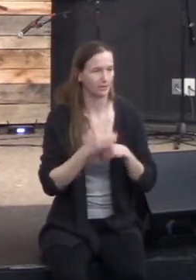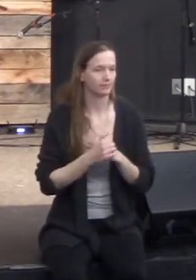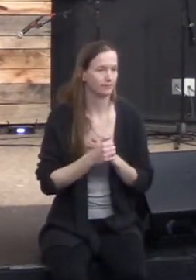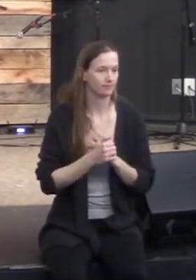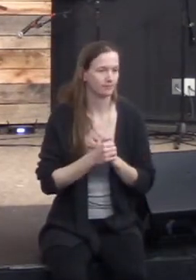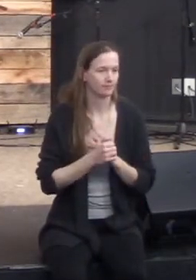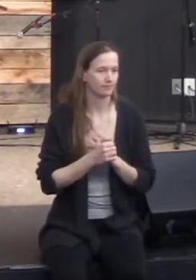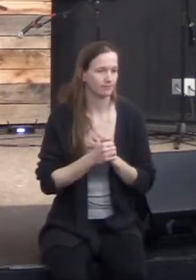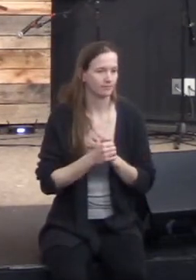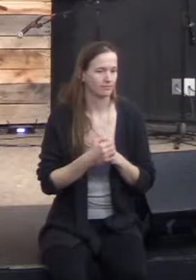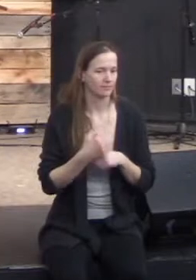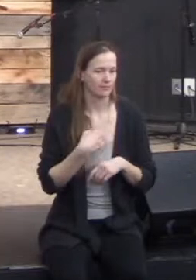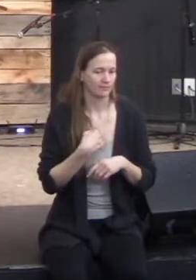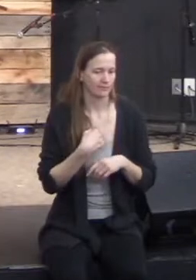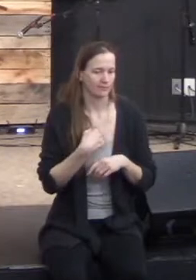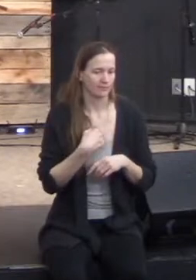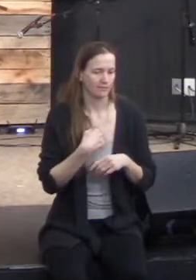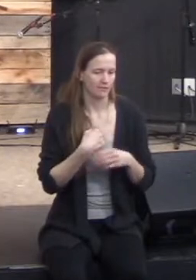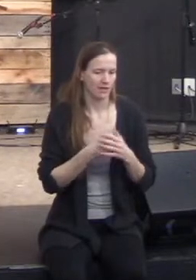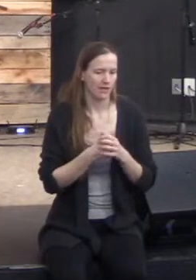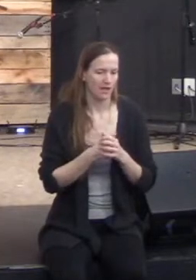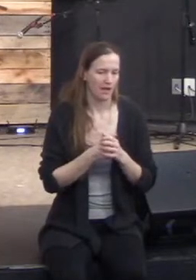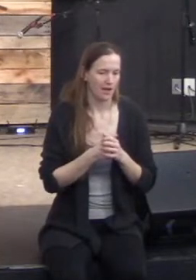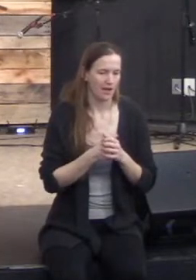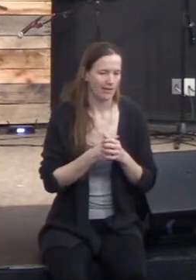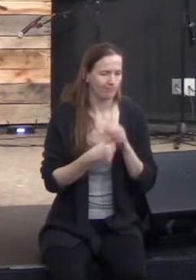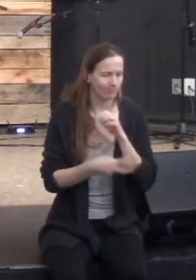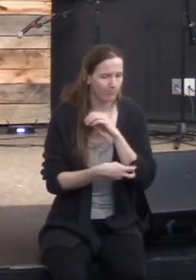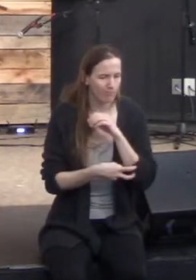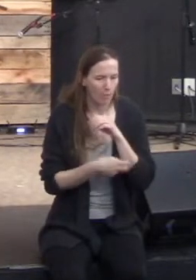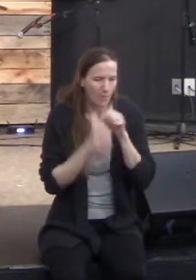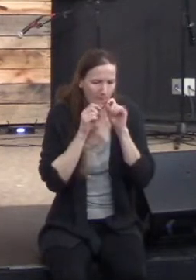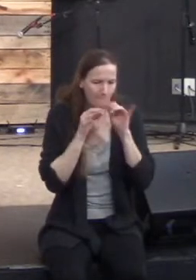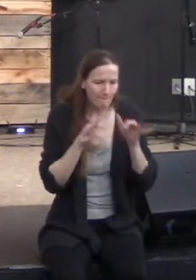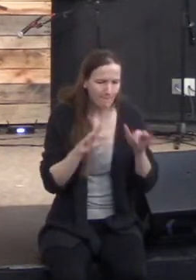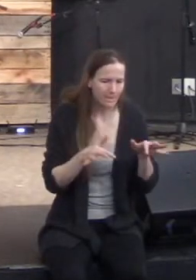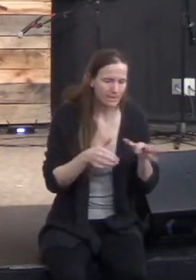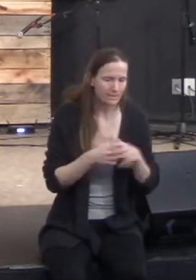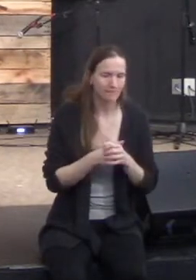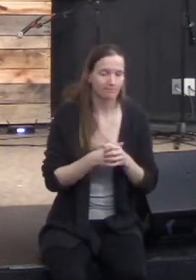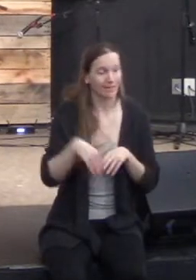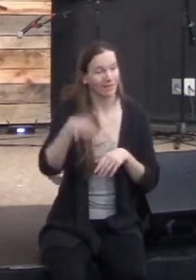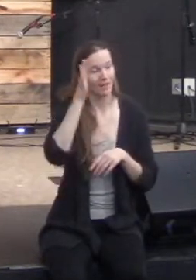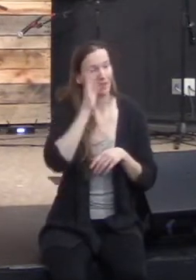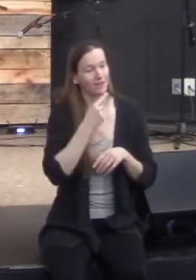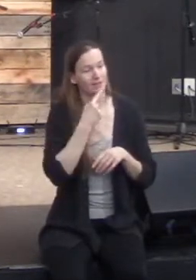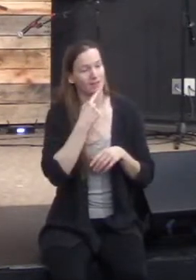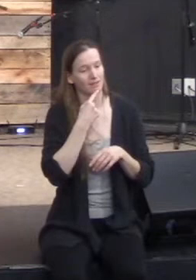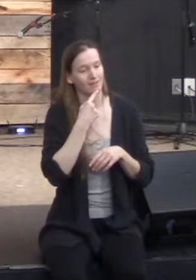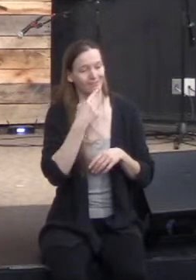I manipulated my way into this blessing. And God goes, I know.